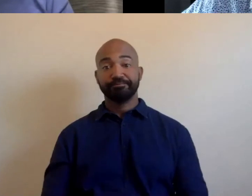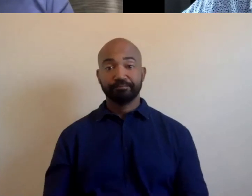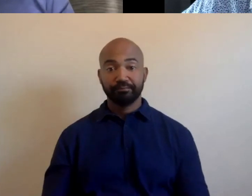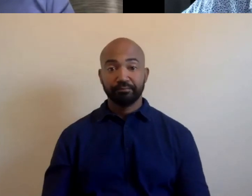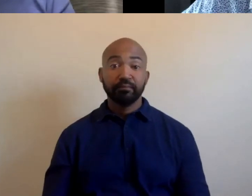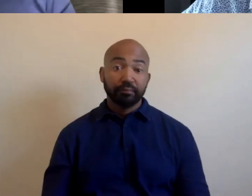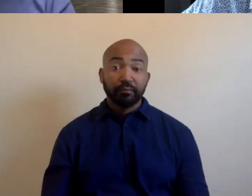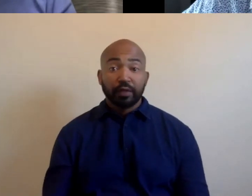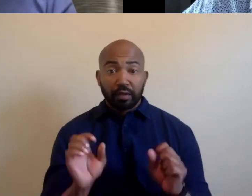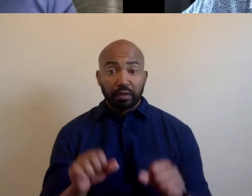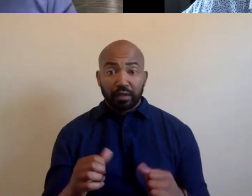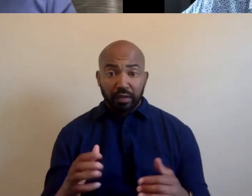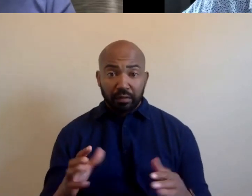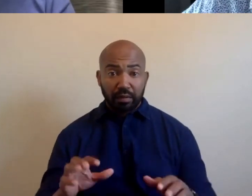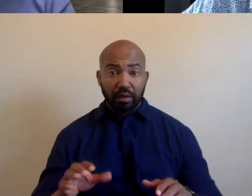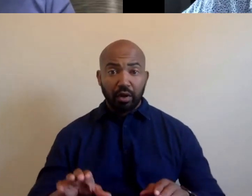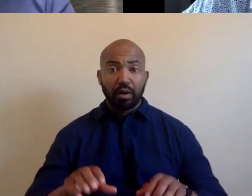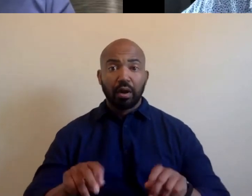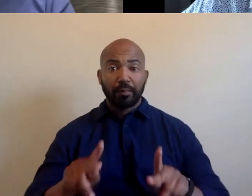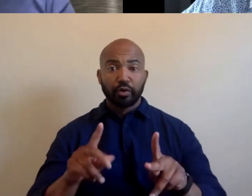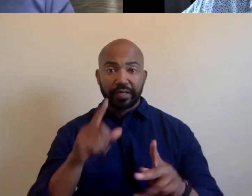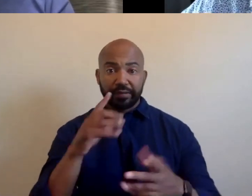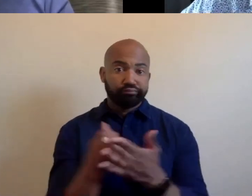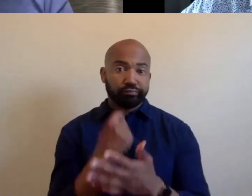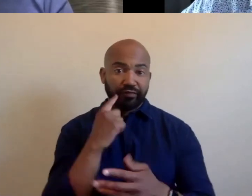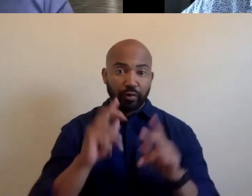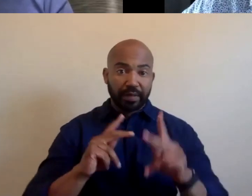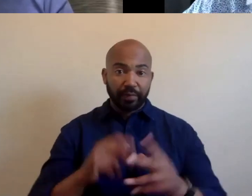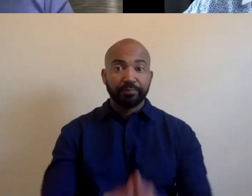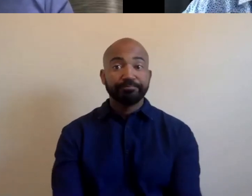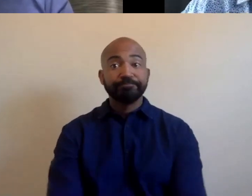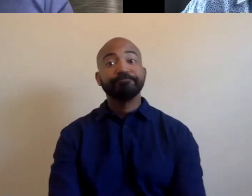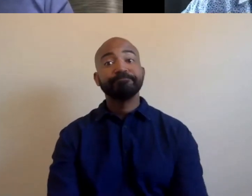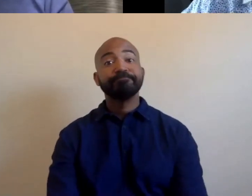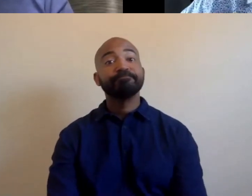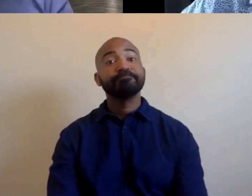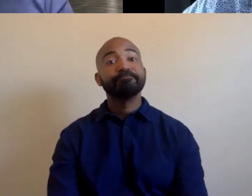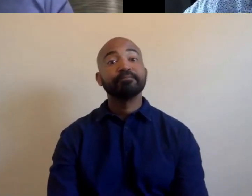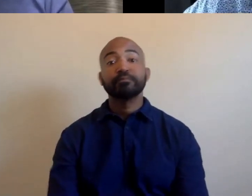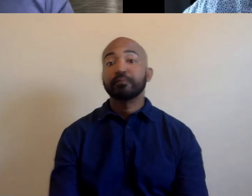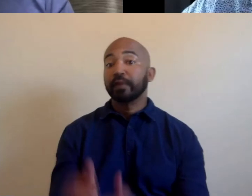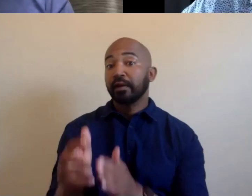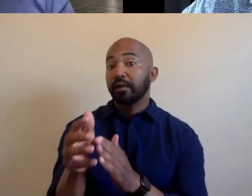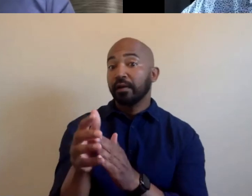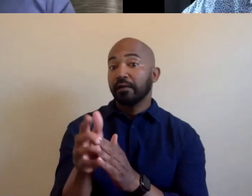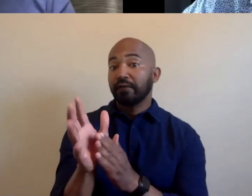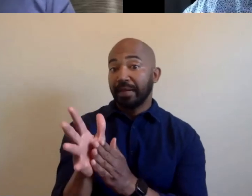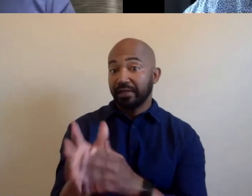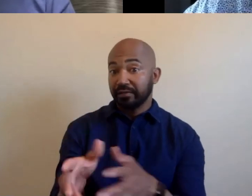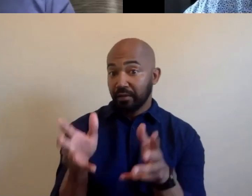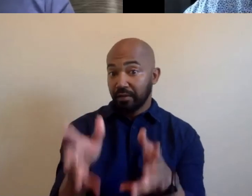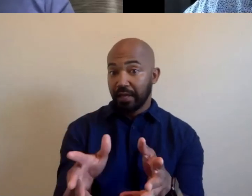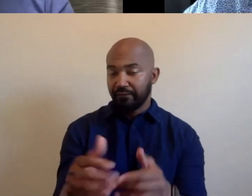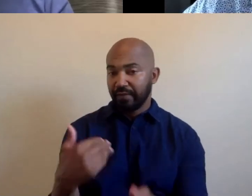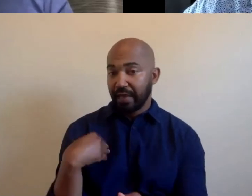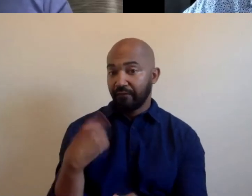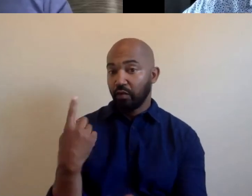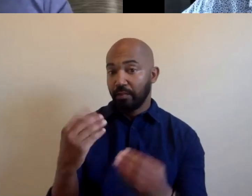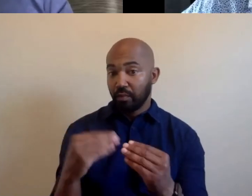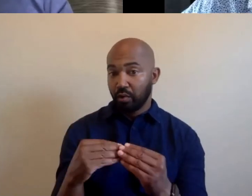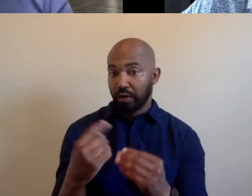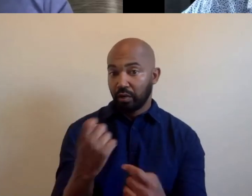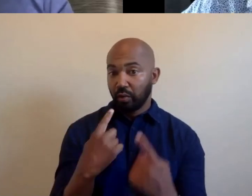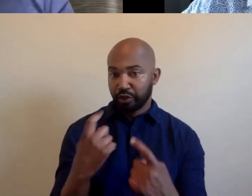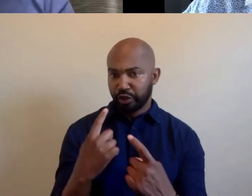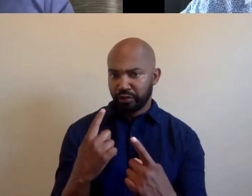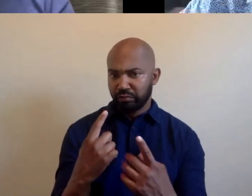some doors of possibilities for people. Cool. So we've got about 5 minutes left. There's another question, and this kind of relates